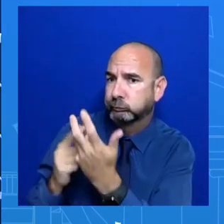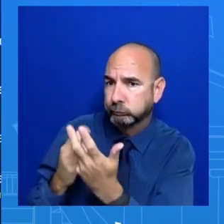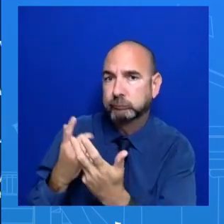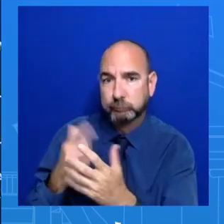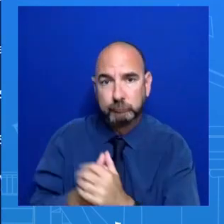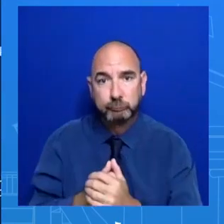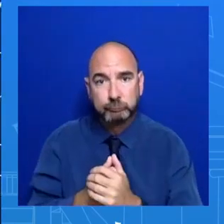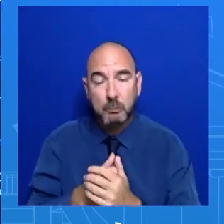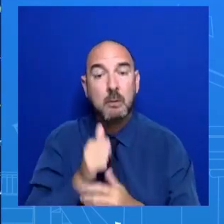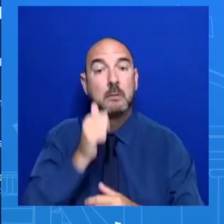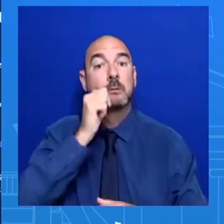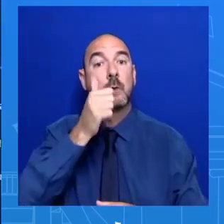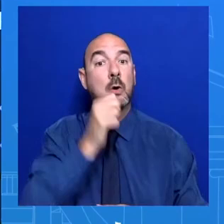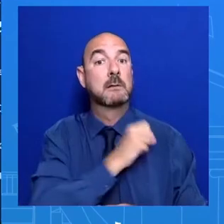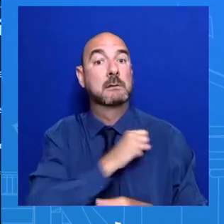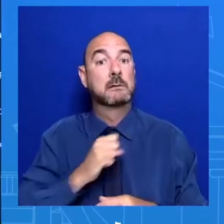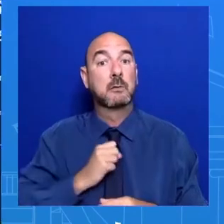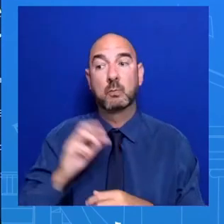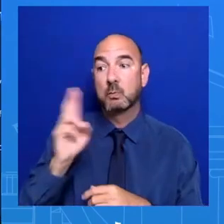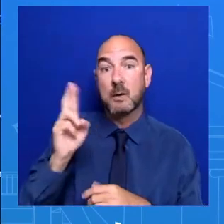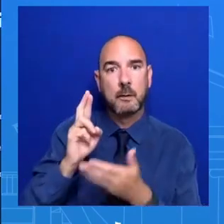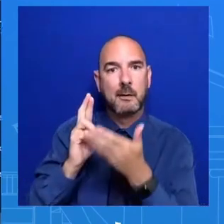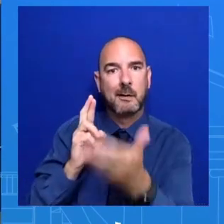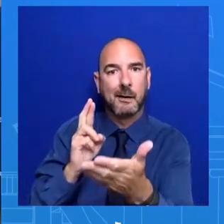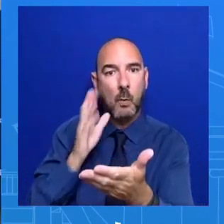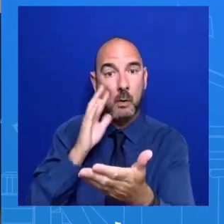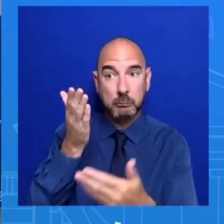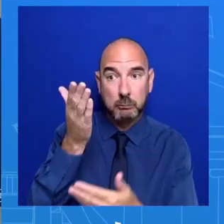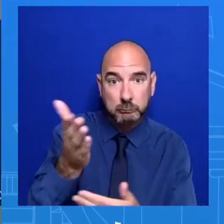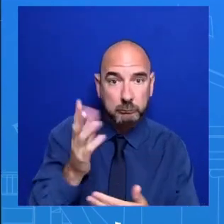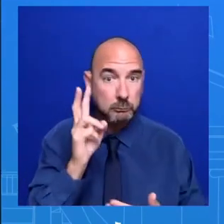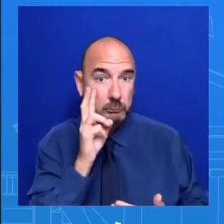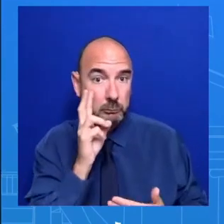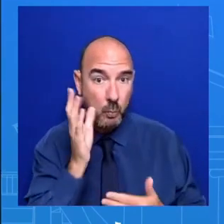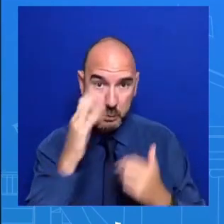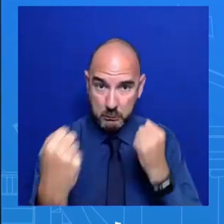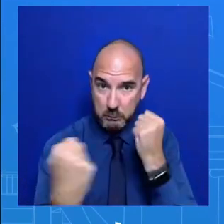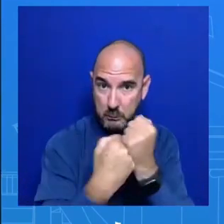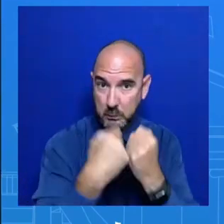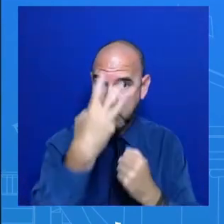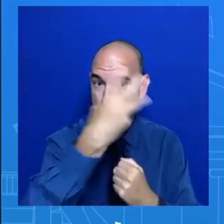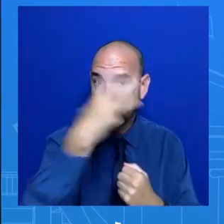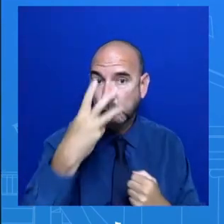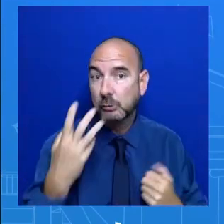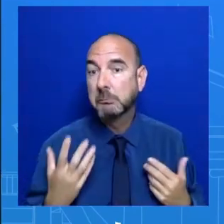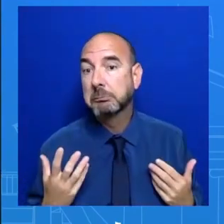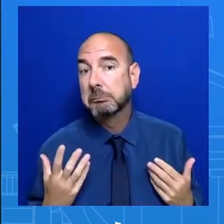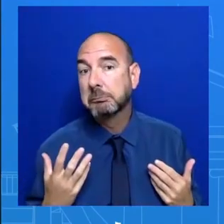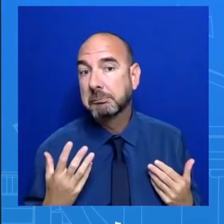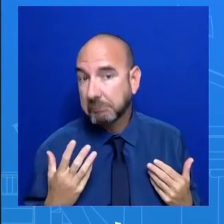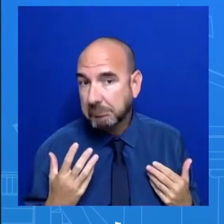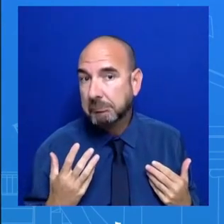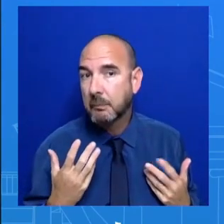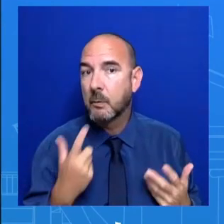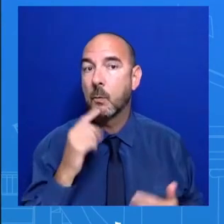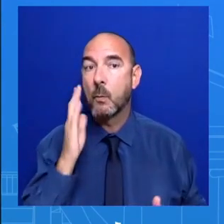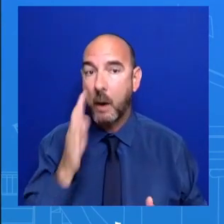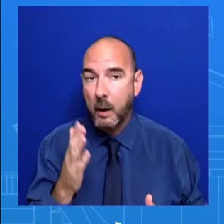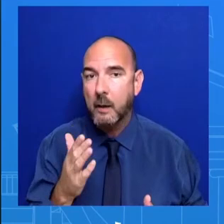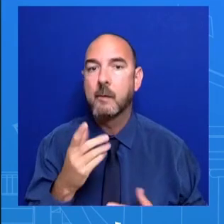another opportunity to decide whether they want to support the toughest, fairest border security agreement in decades